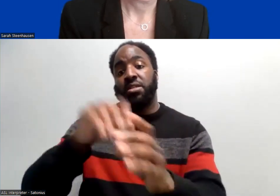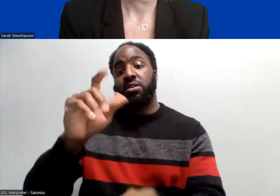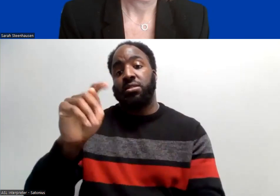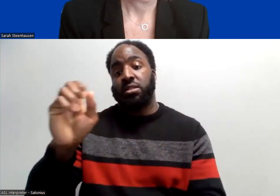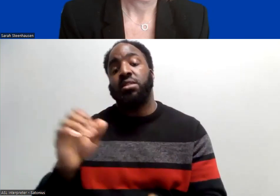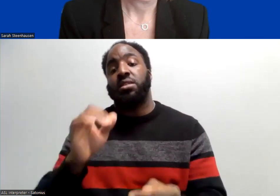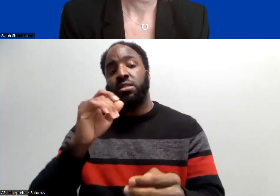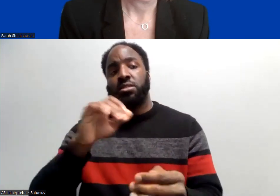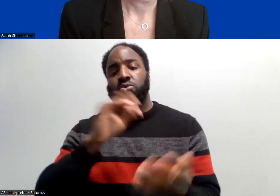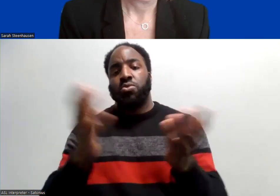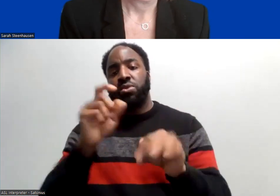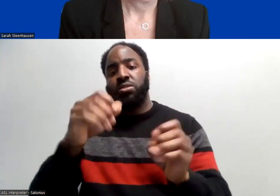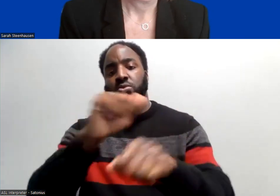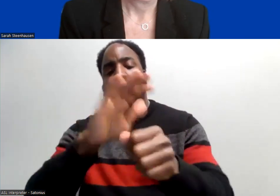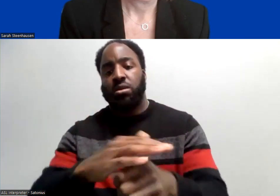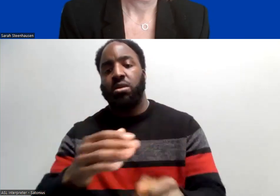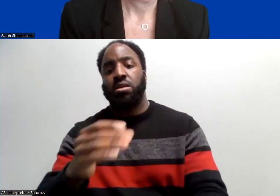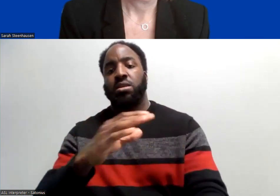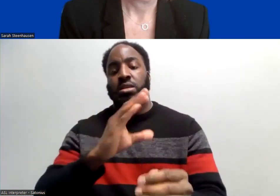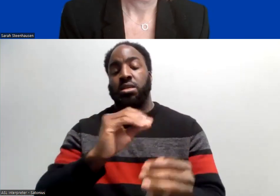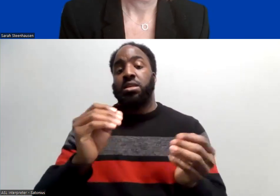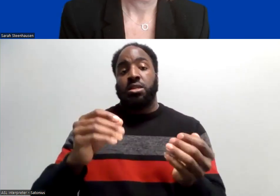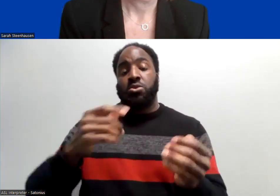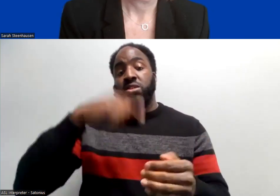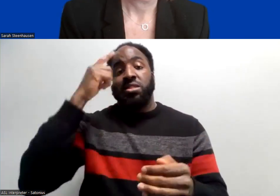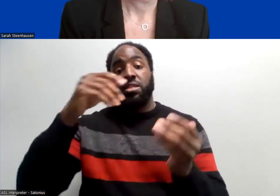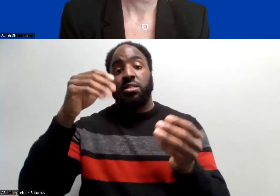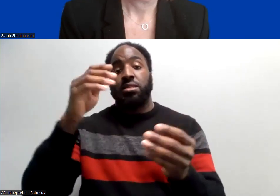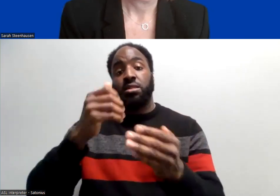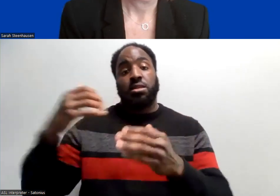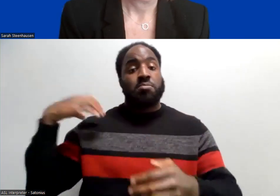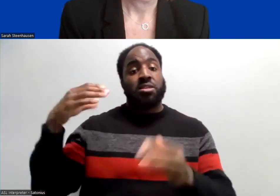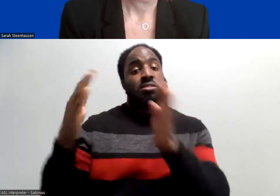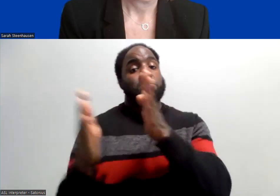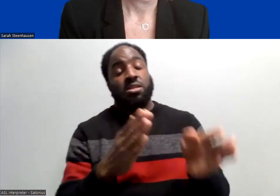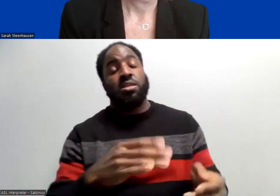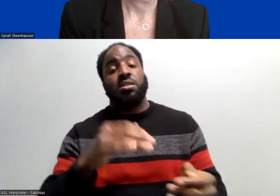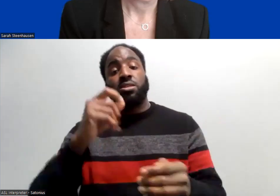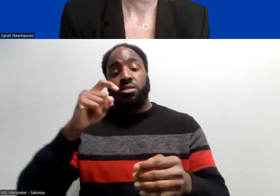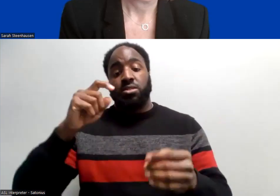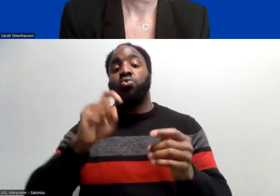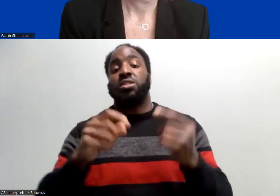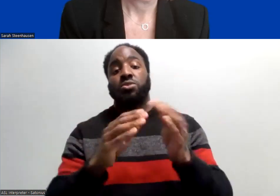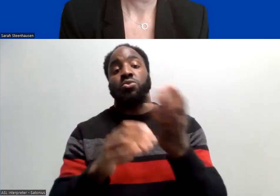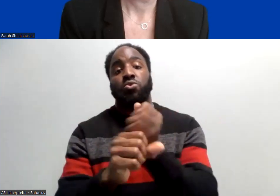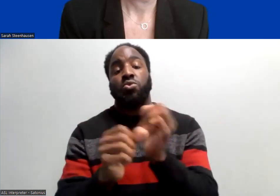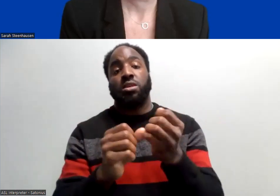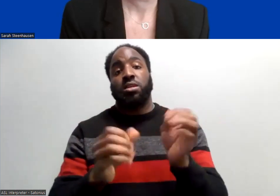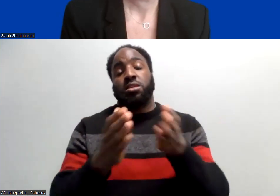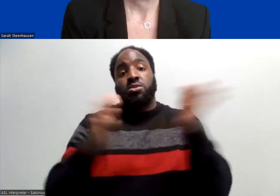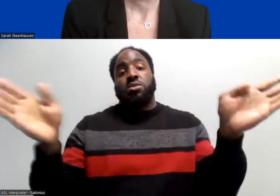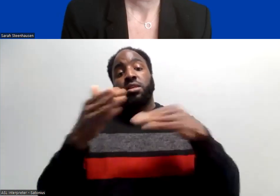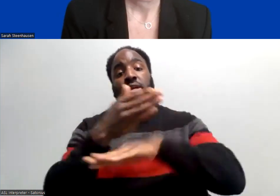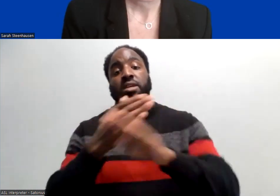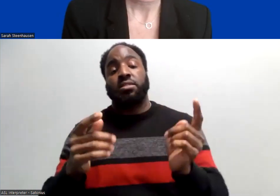about the scope and breadth and length of this master plan is we need to create universal access to LTSS. That